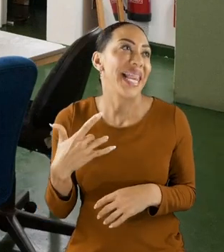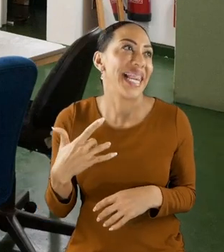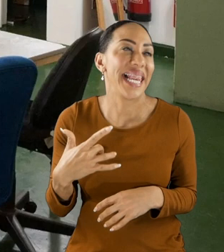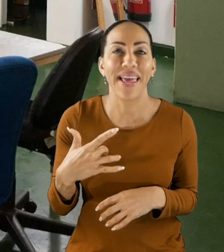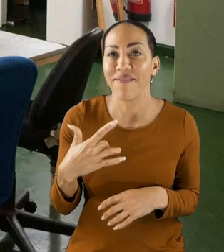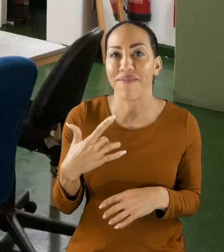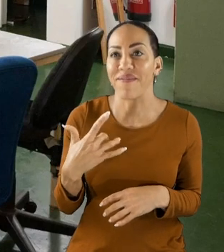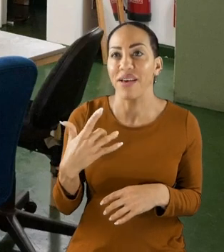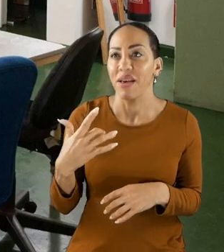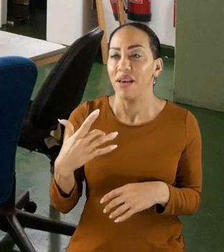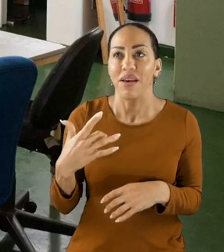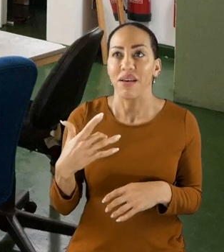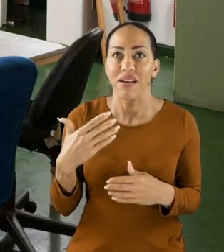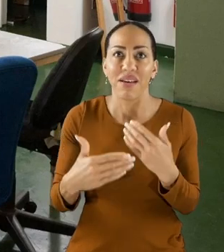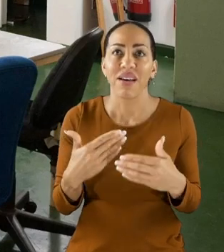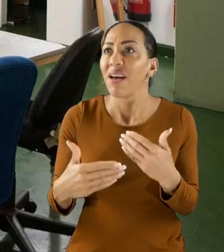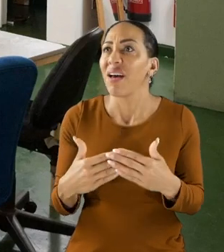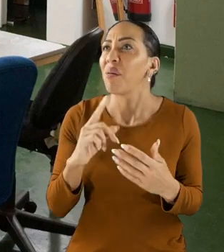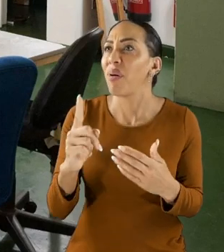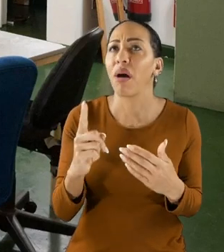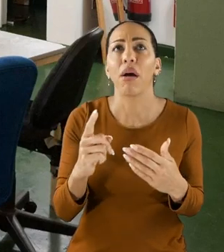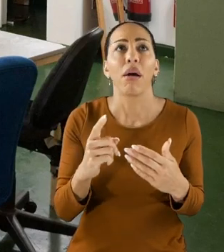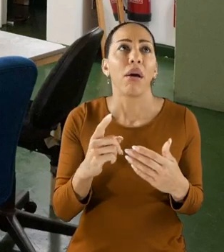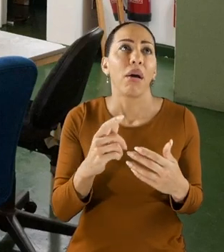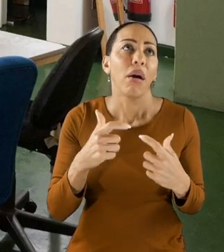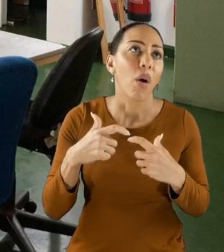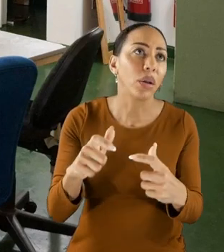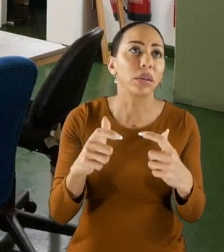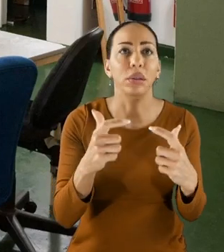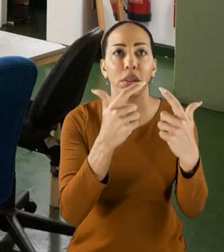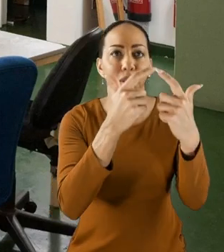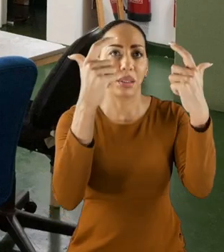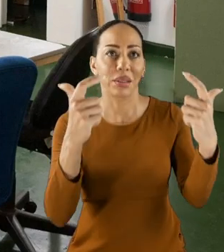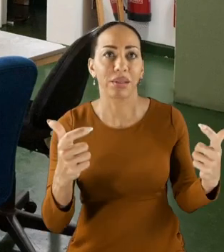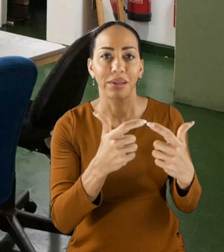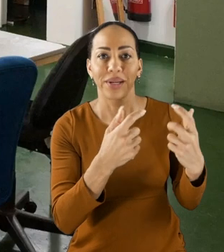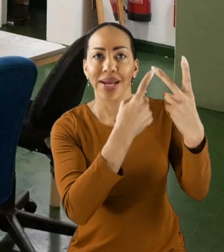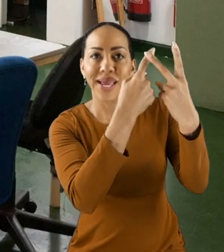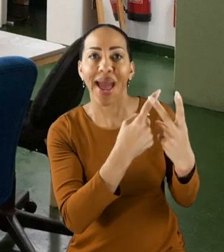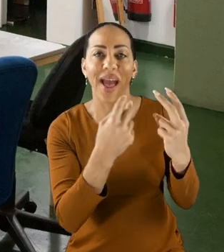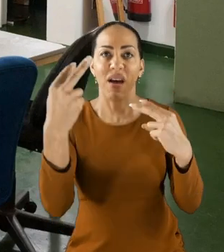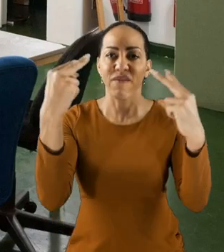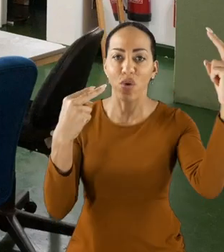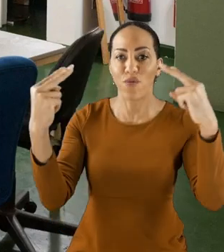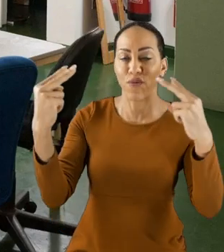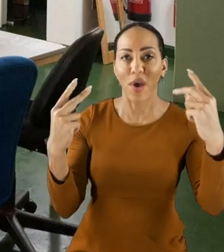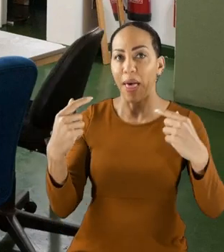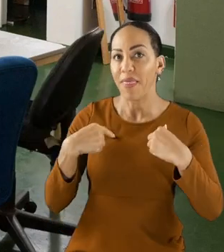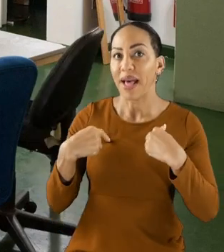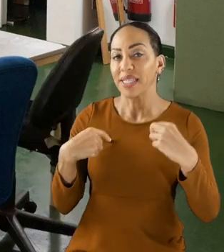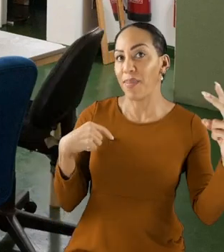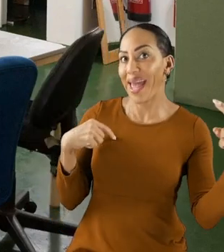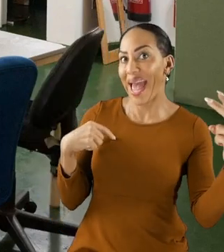constant backdrop of care package meetings and cuts, and that might be the angle that I'm really interested in